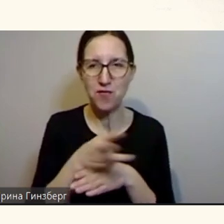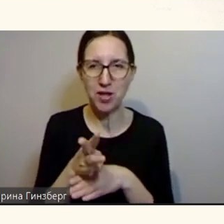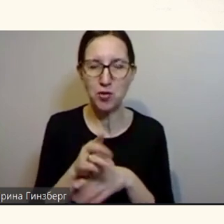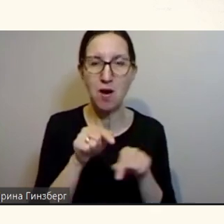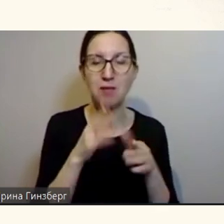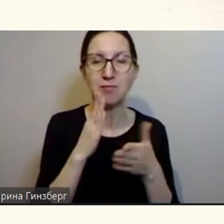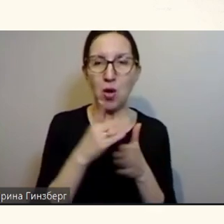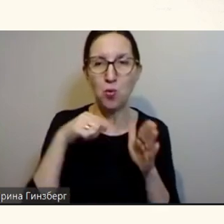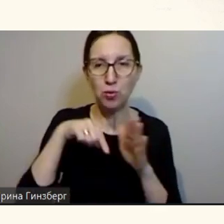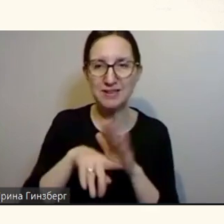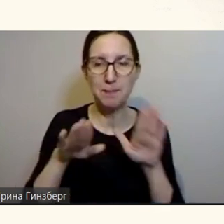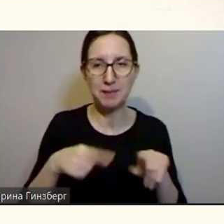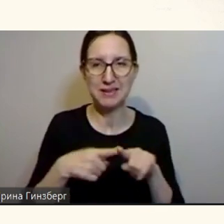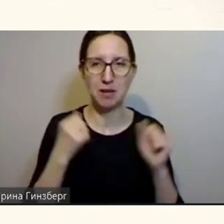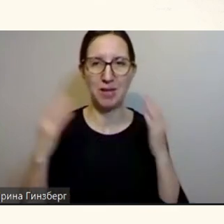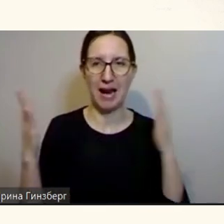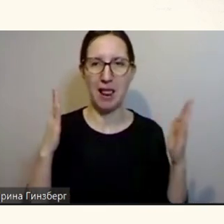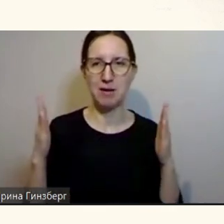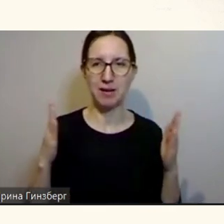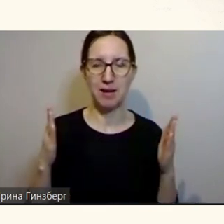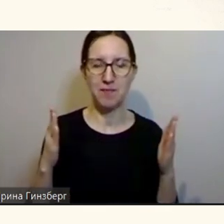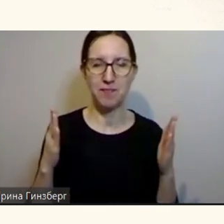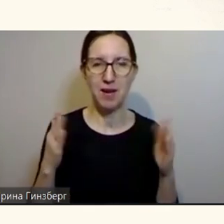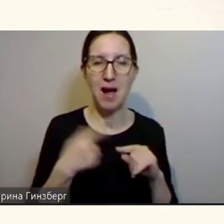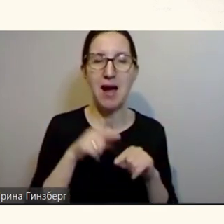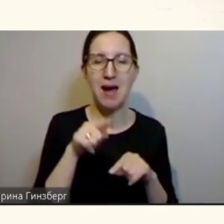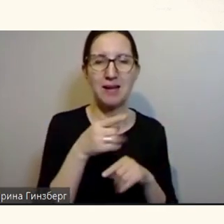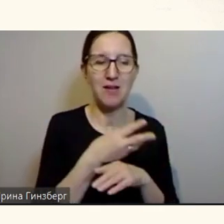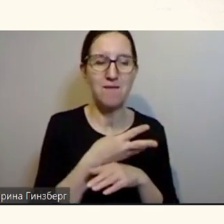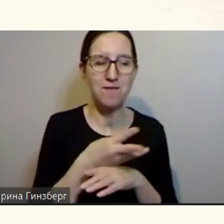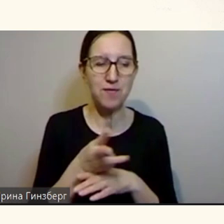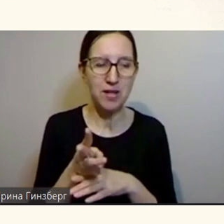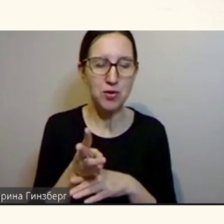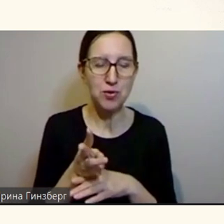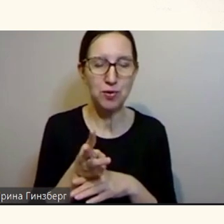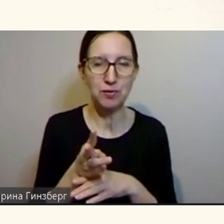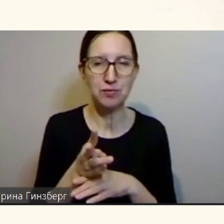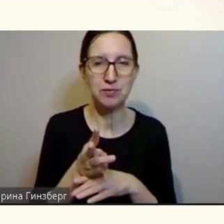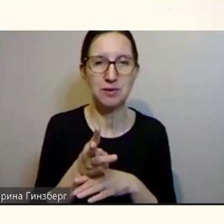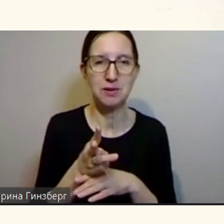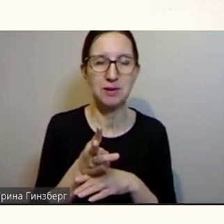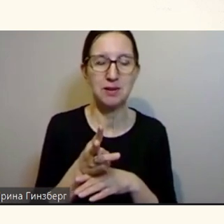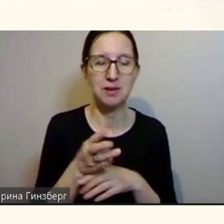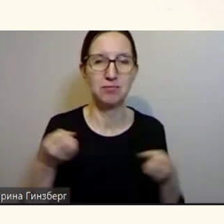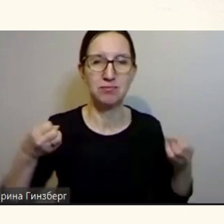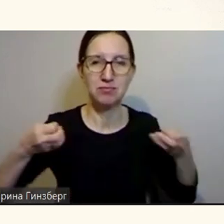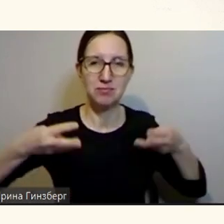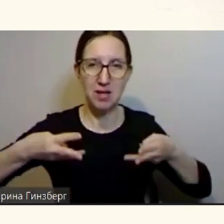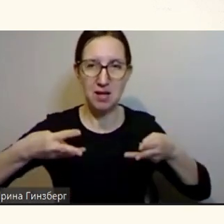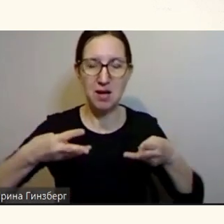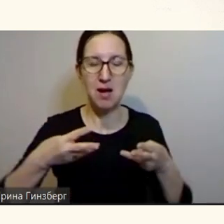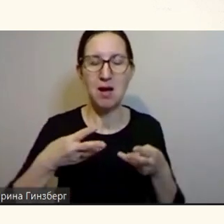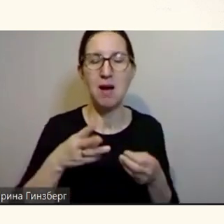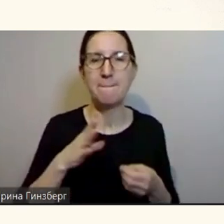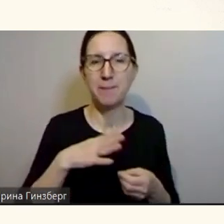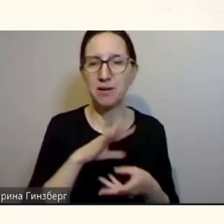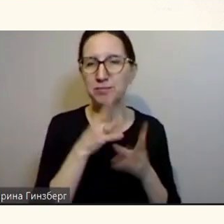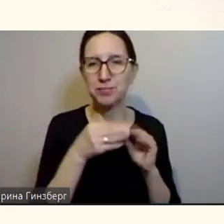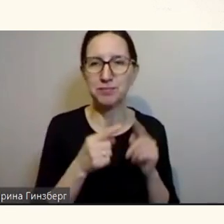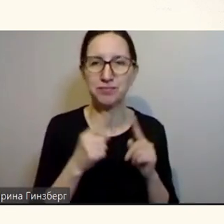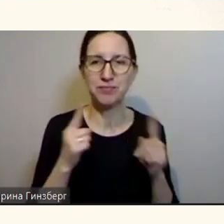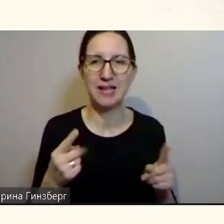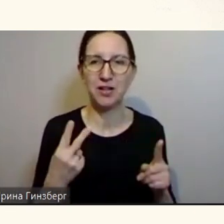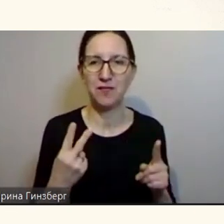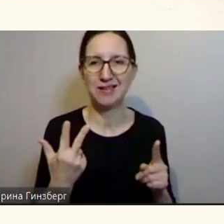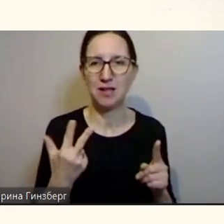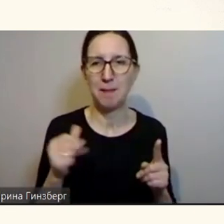but shot it very quickly so that, you know, things are kind of moving around. He would zoom in, would zoom out. He would look at in faces.